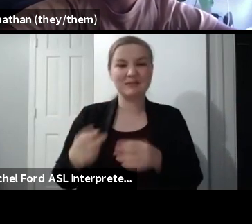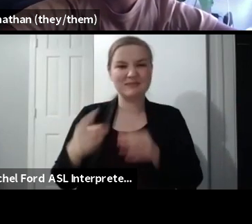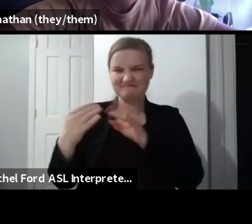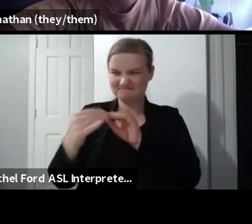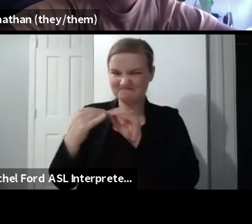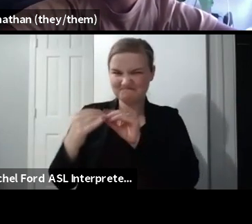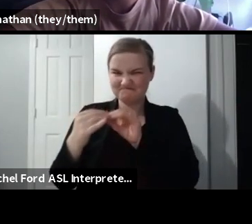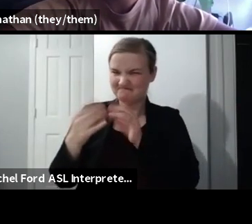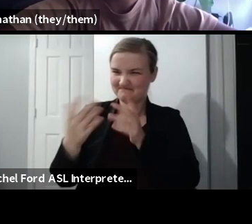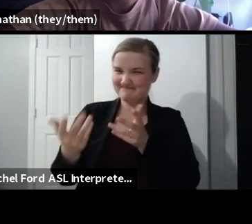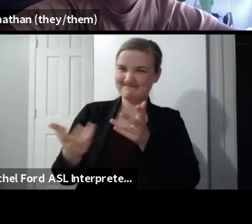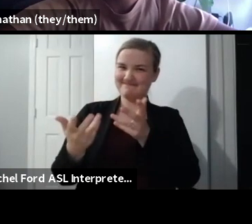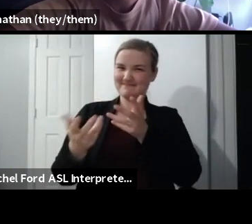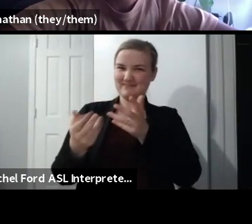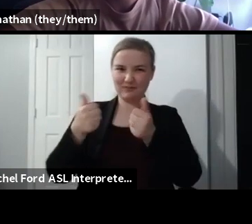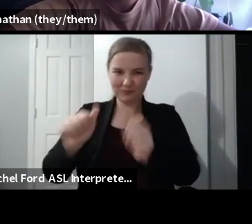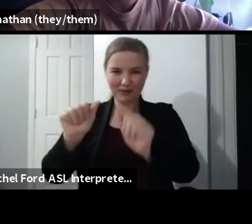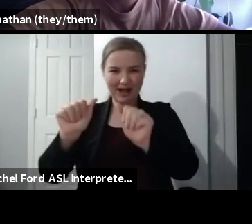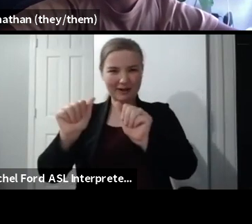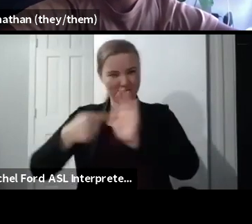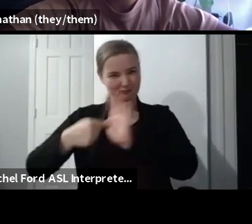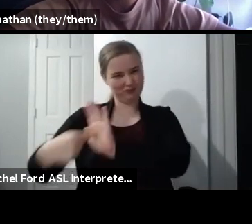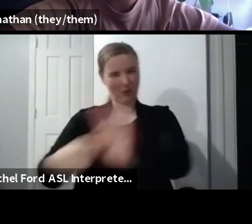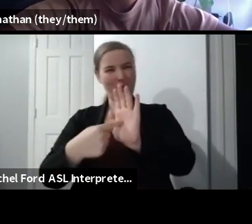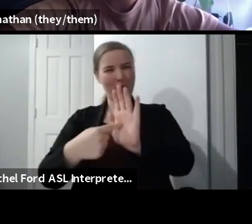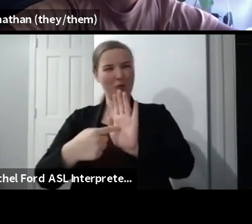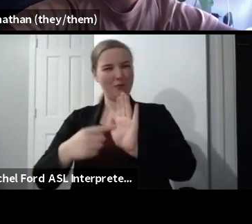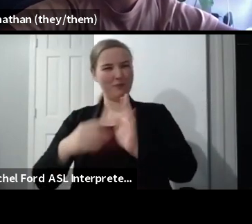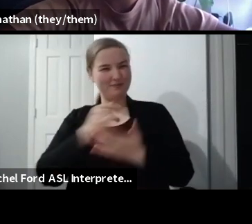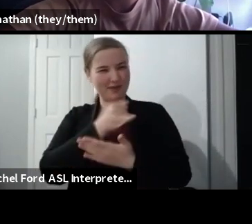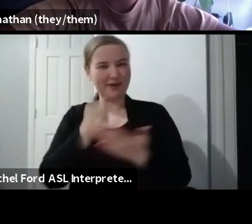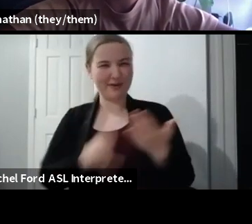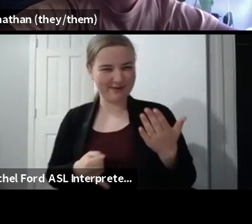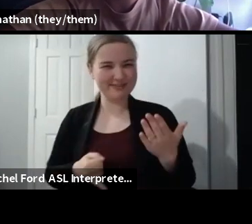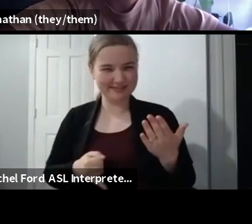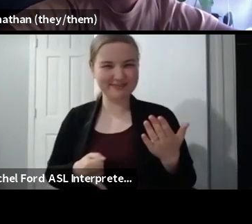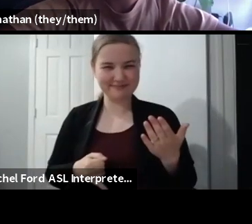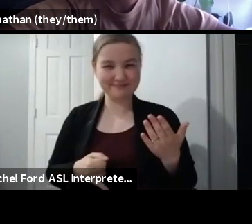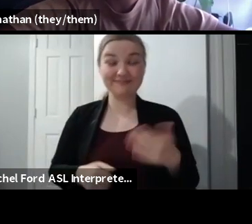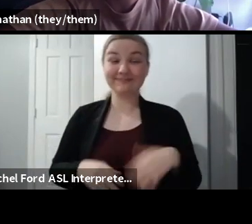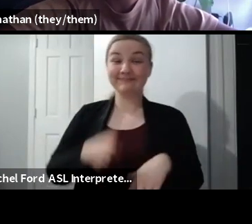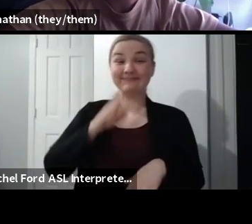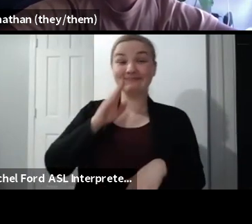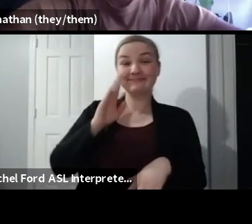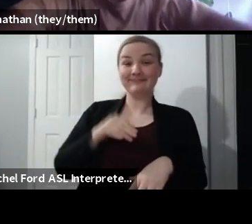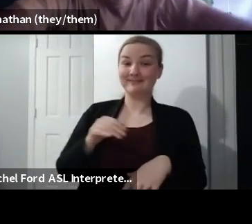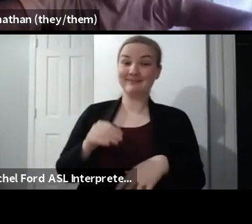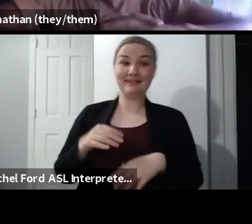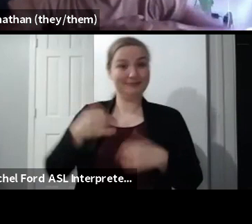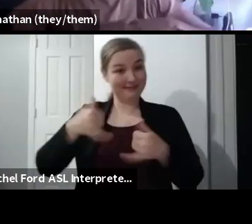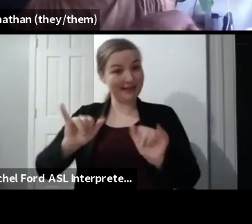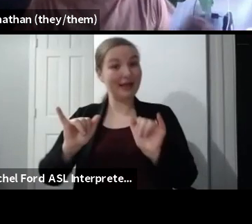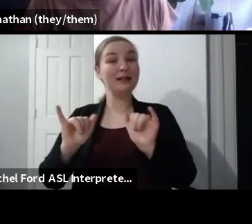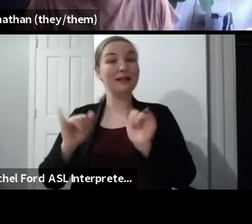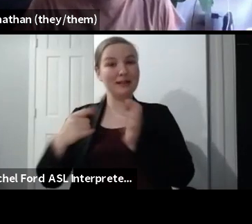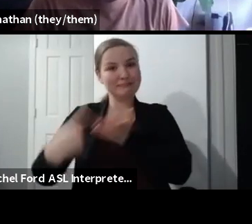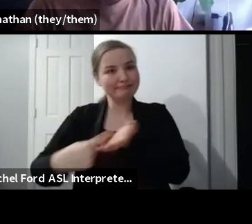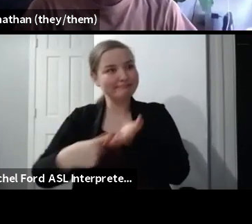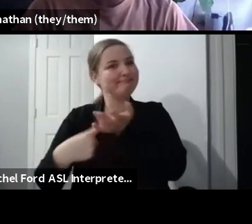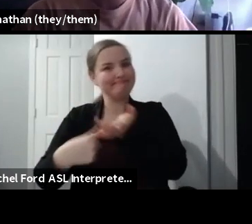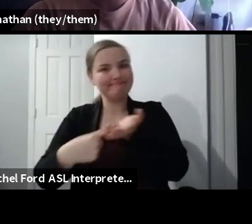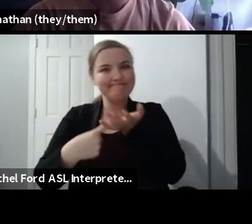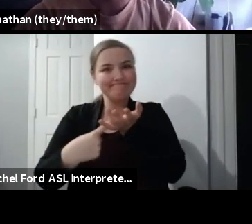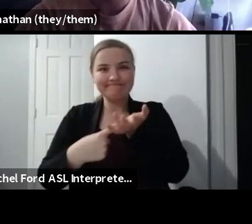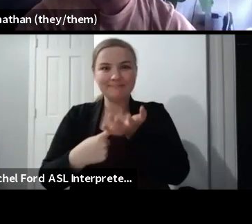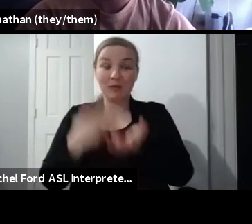Let's go and try to make something about this. And normally the arguments ensue still, And it's like a lot of fervor, and I